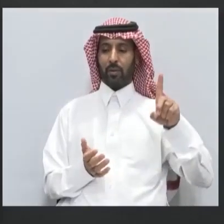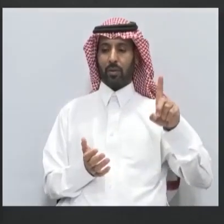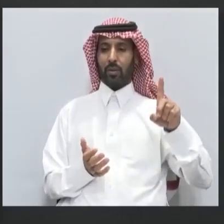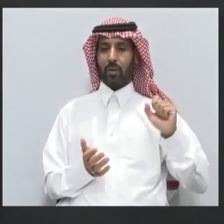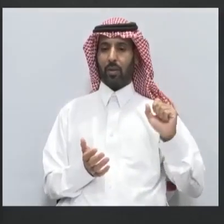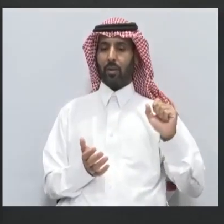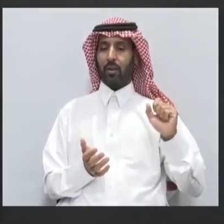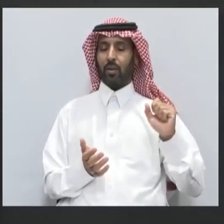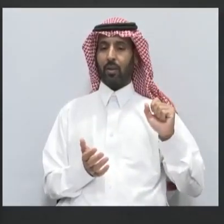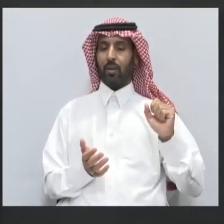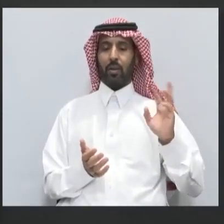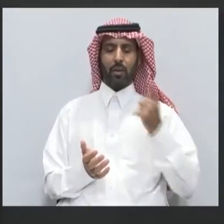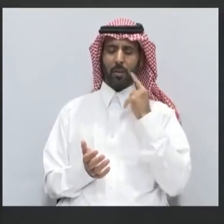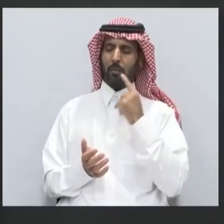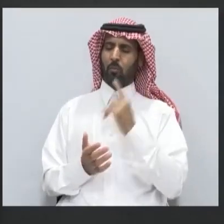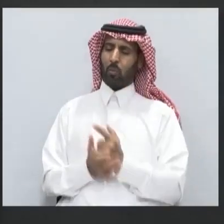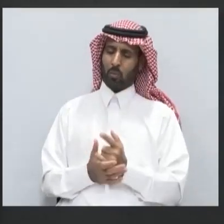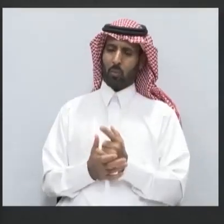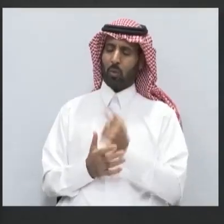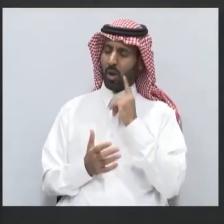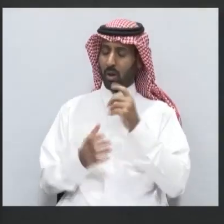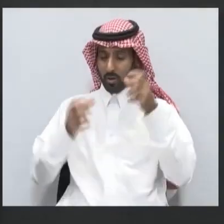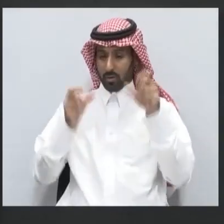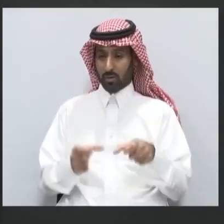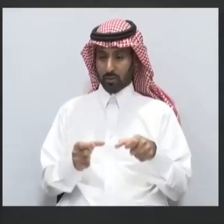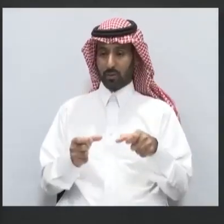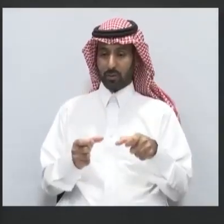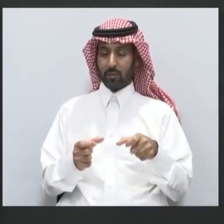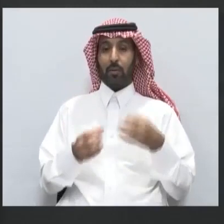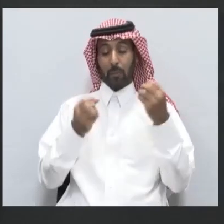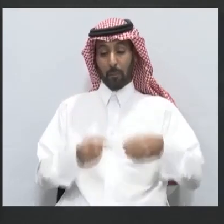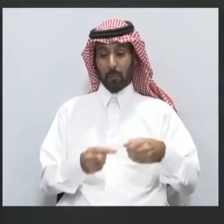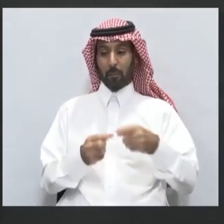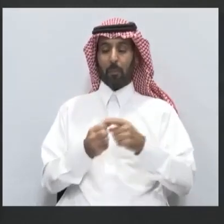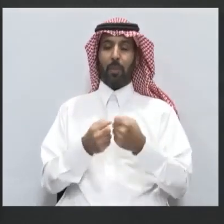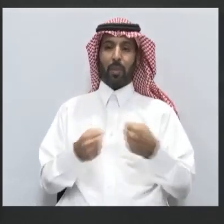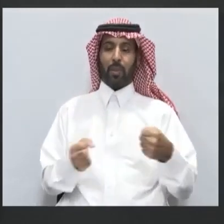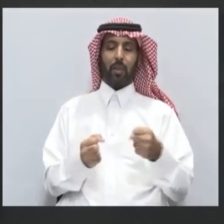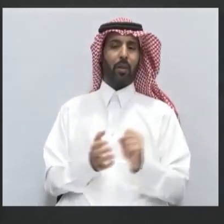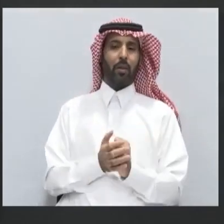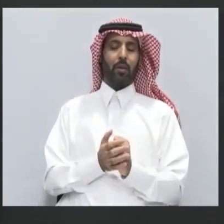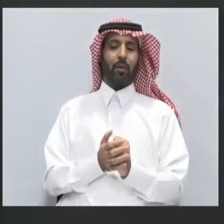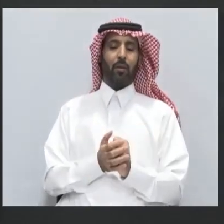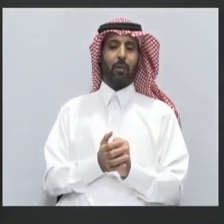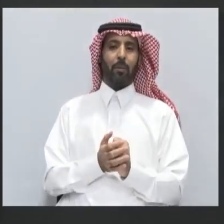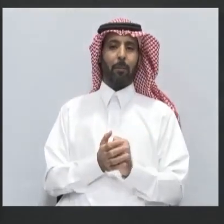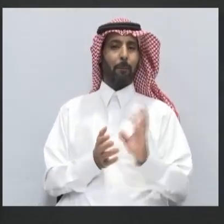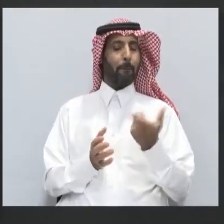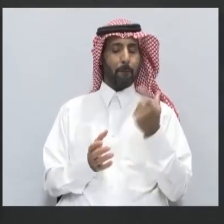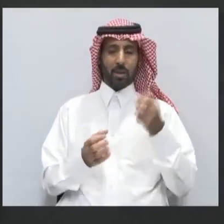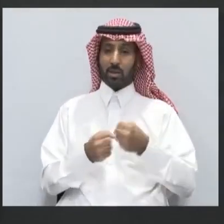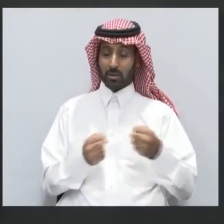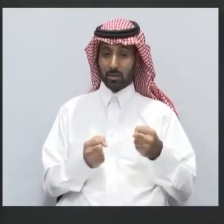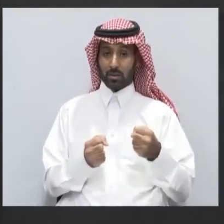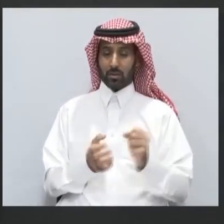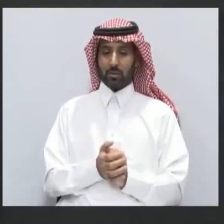D, the impatient inmate. The impatient inmate. What's the meaning of the word impatient?